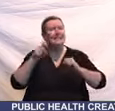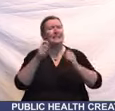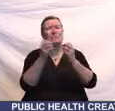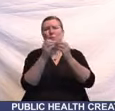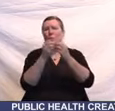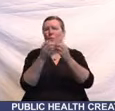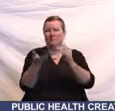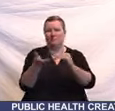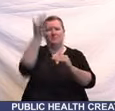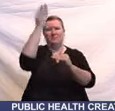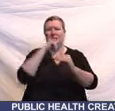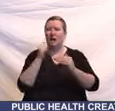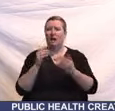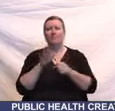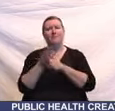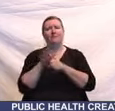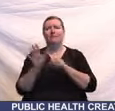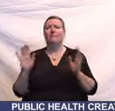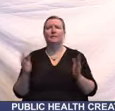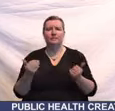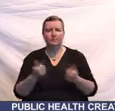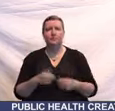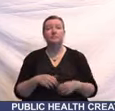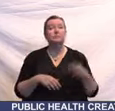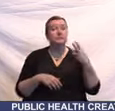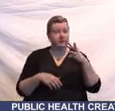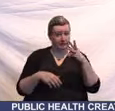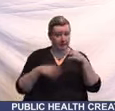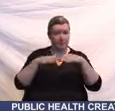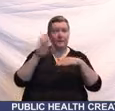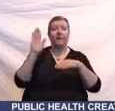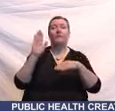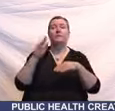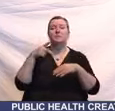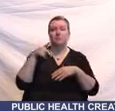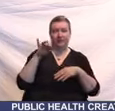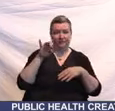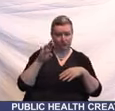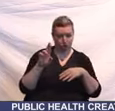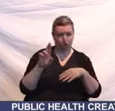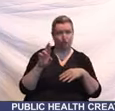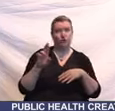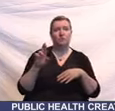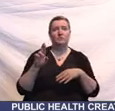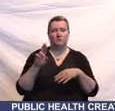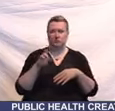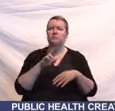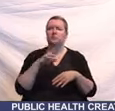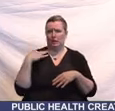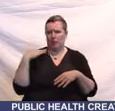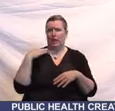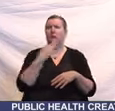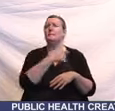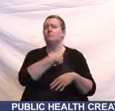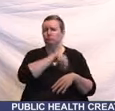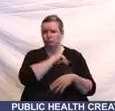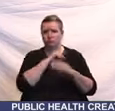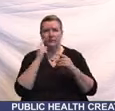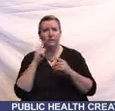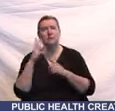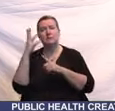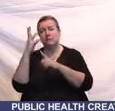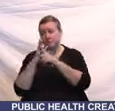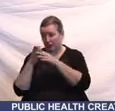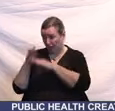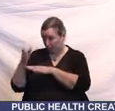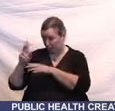16 years and over who receive Pfizer is now eligible, so long as you're 6 months past your last dose. And the